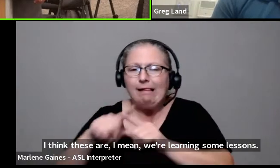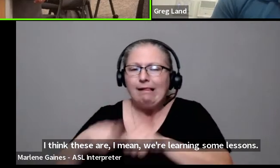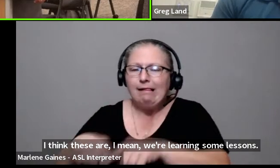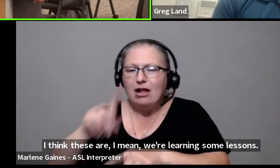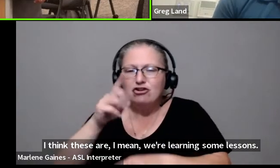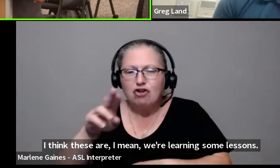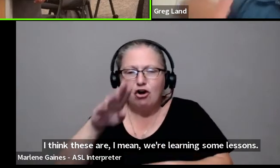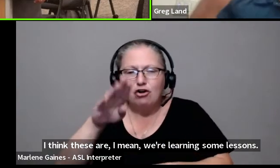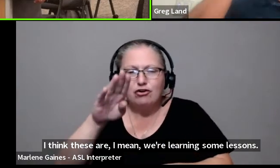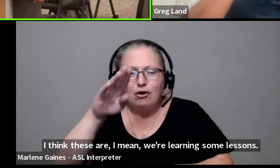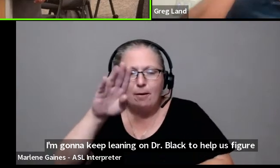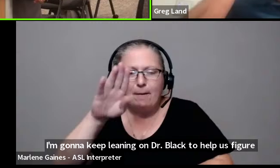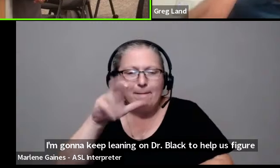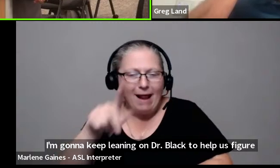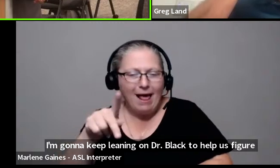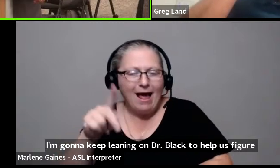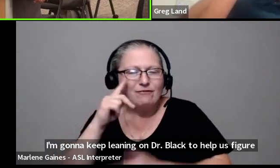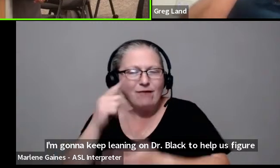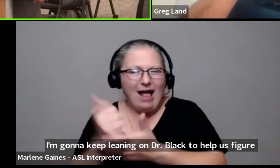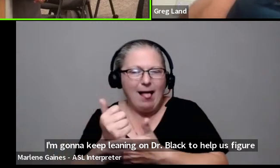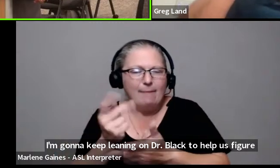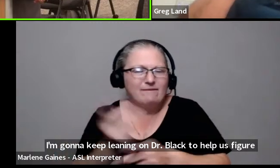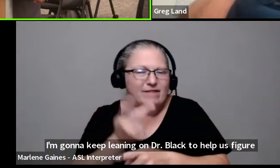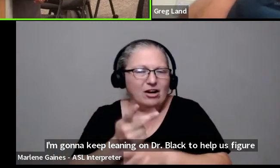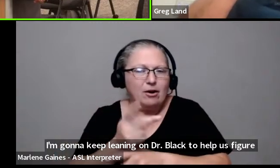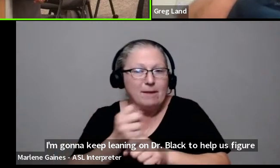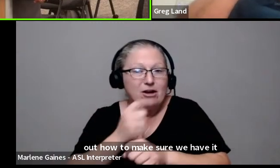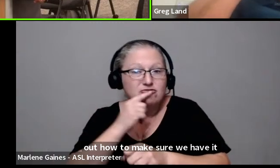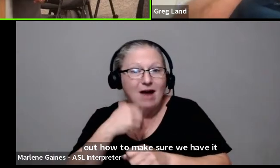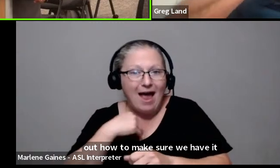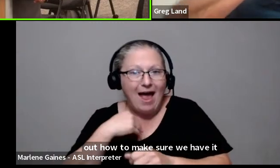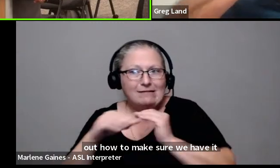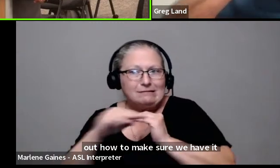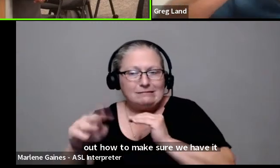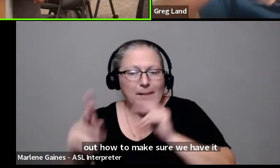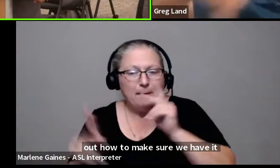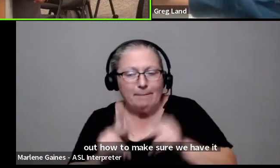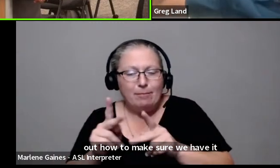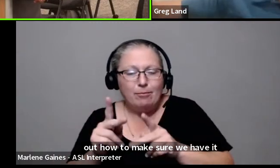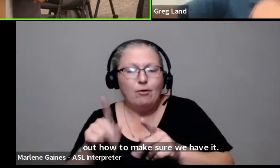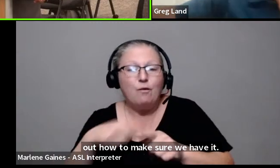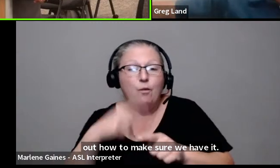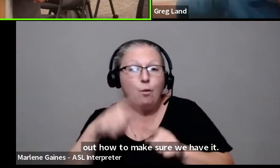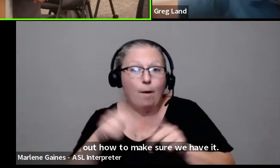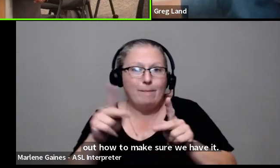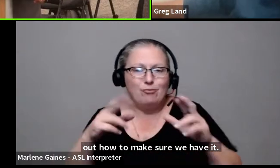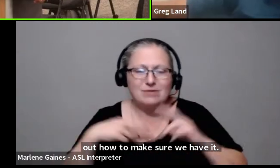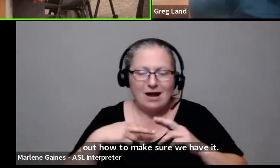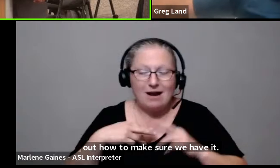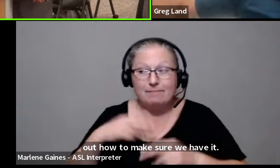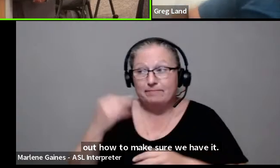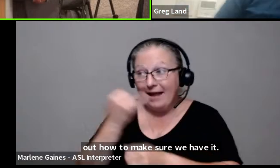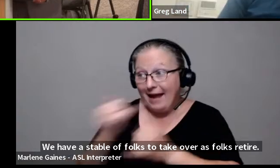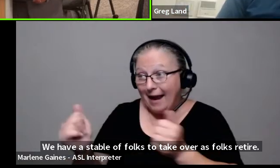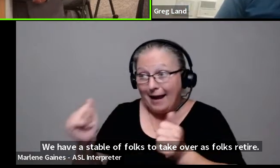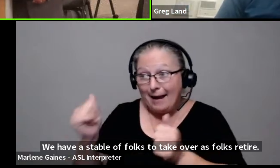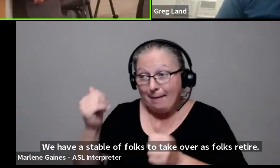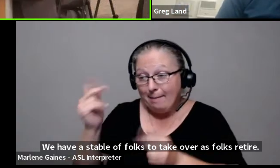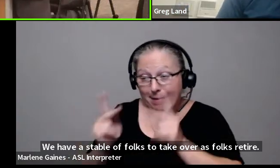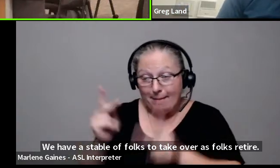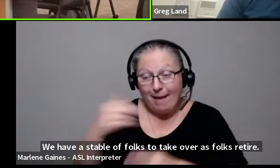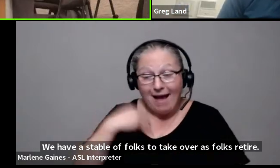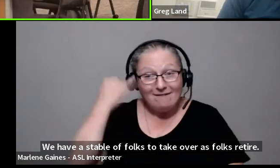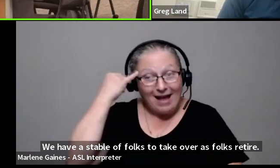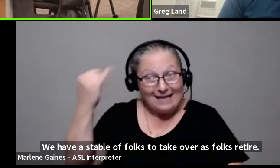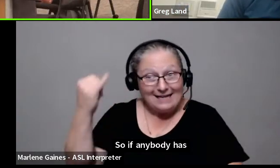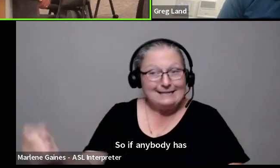figure out how to make sure we have we have a stable of folks to take over as folks retire. So if anybody has ideas, send them to Yeah, send